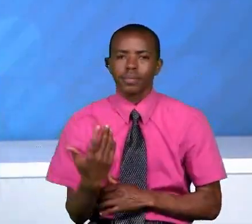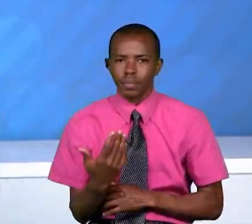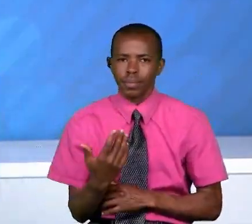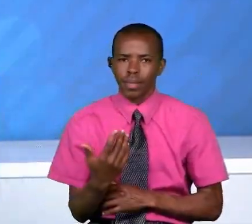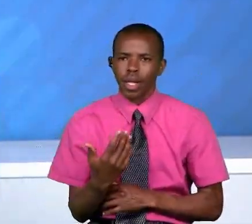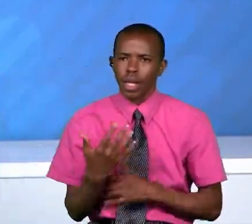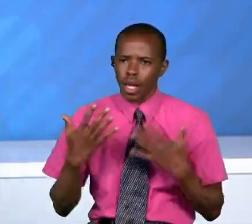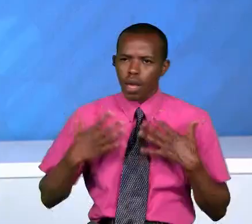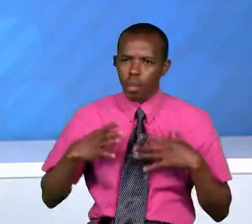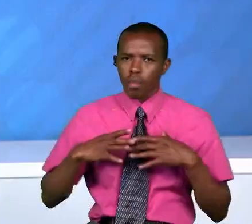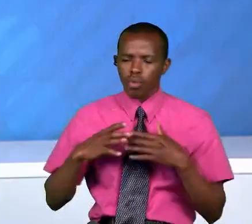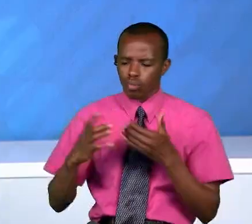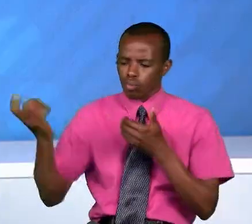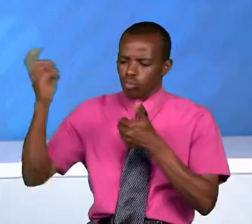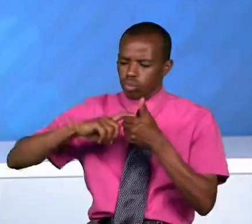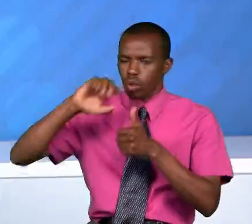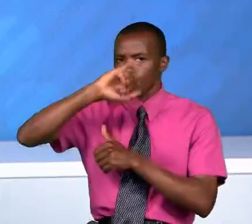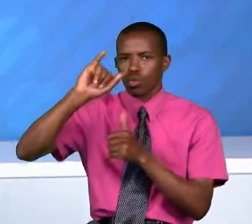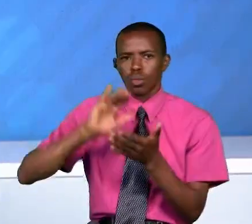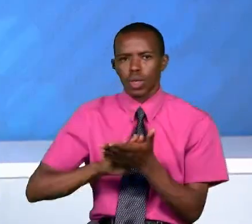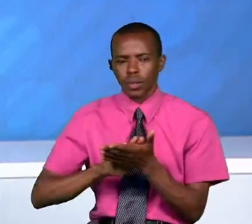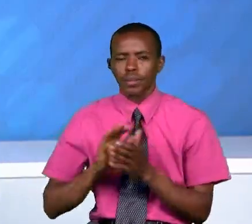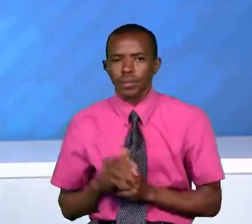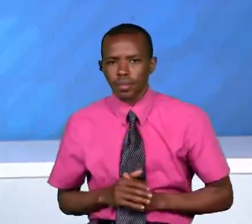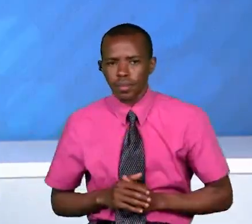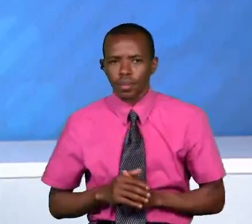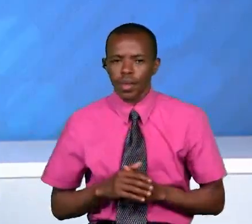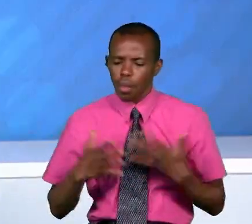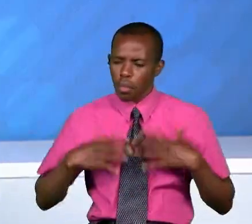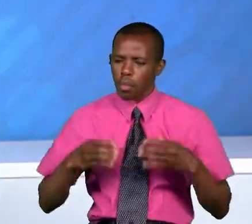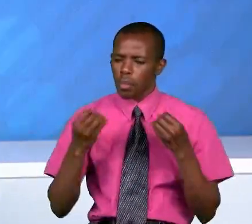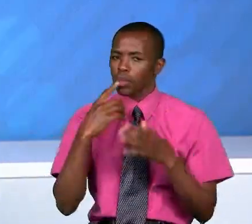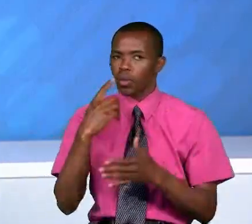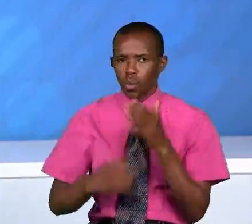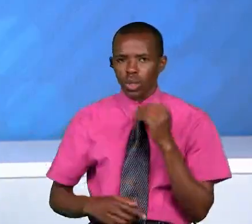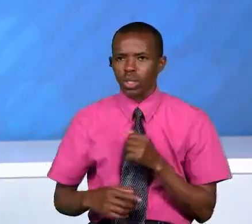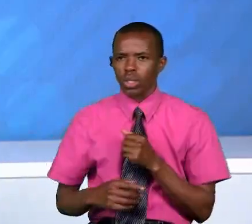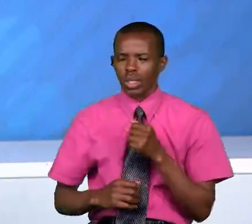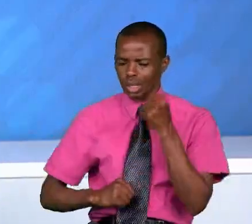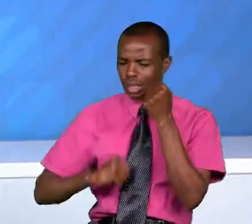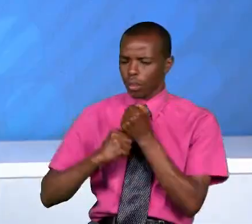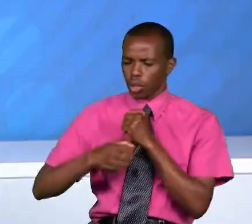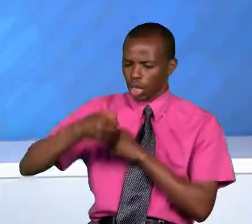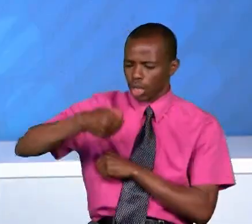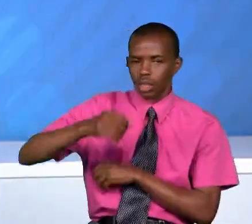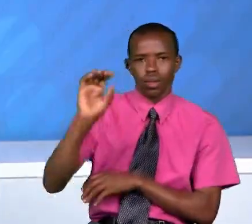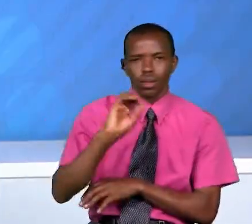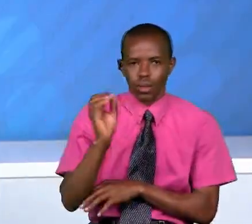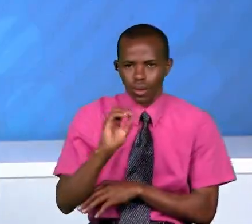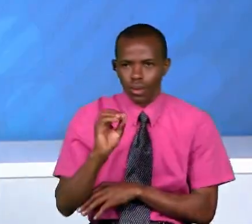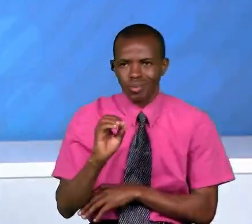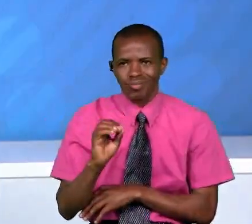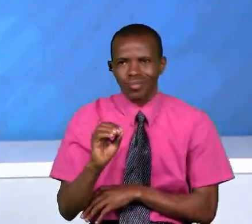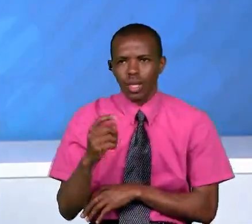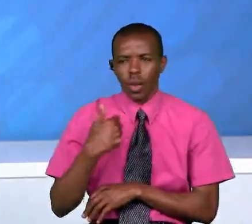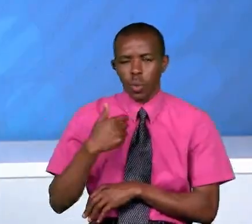to the people who joined Jubilee later. And many people would say he was not supportive of the handshake. That one,